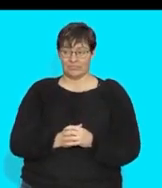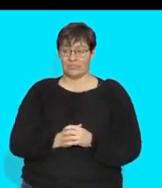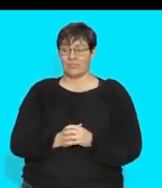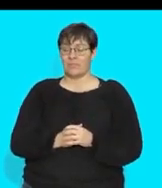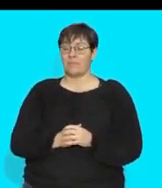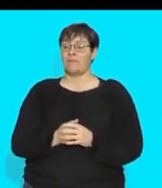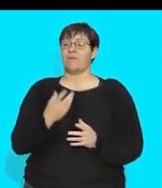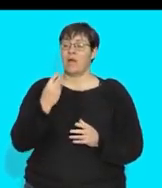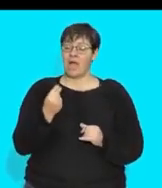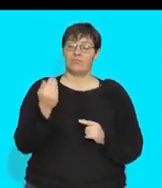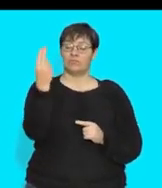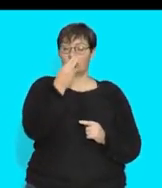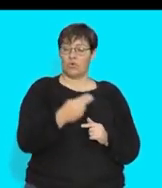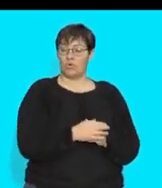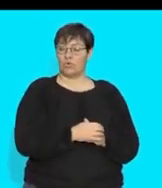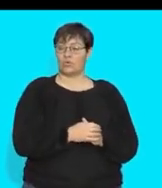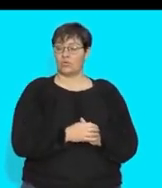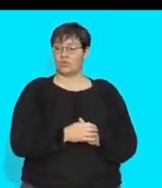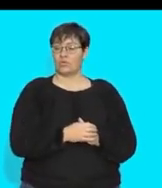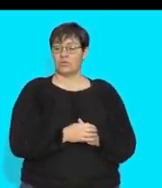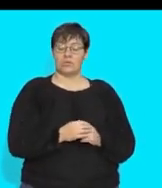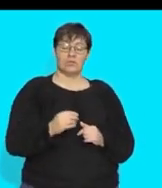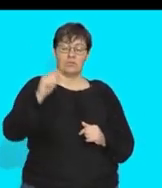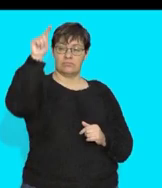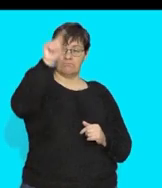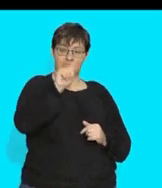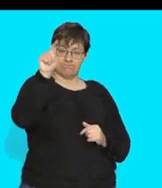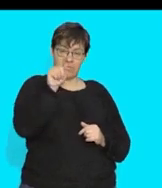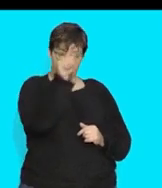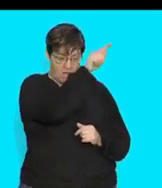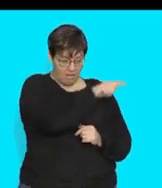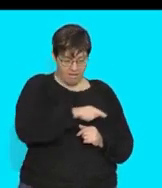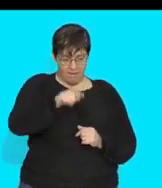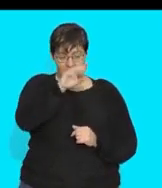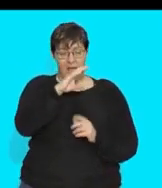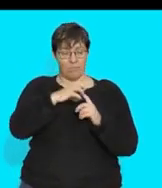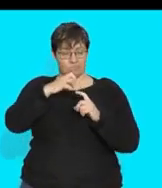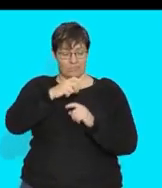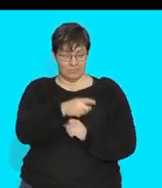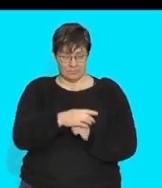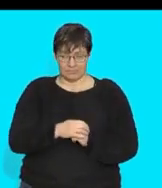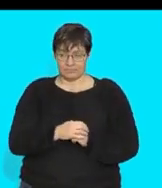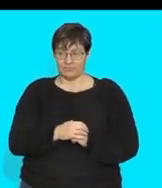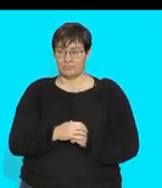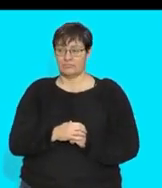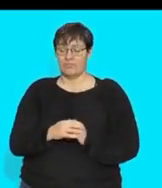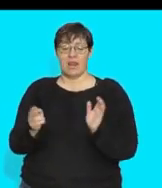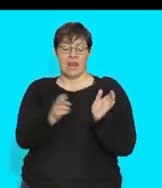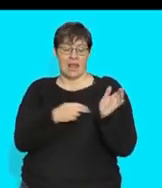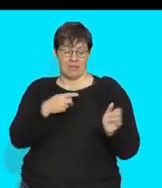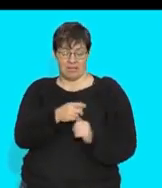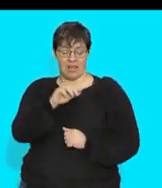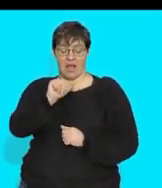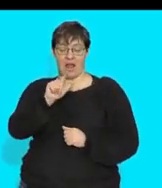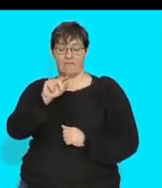that you had to draw is you had to draw an alveoli. Then you had to, right, obviously label it.